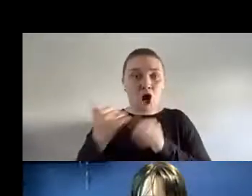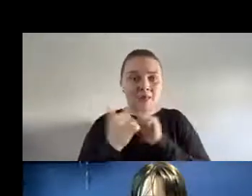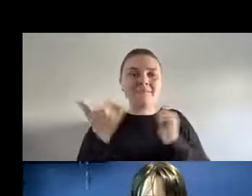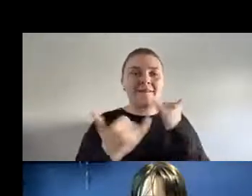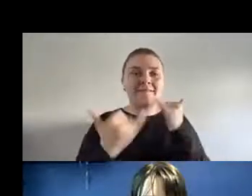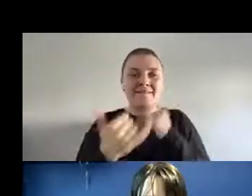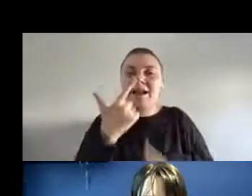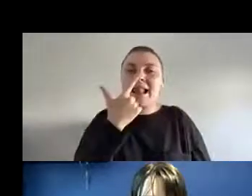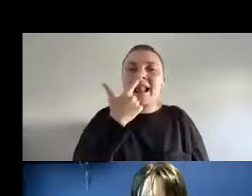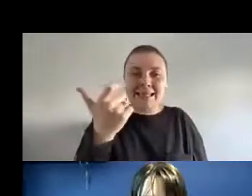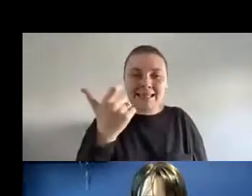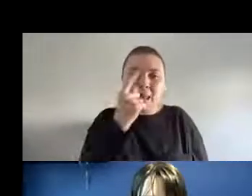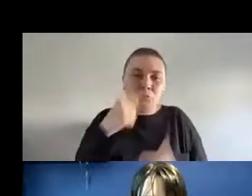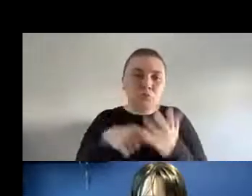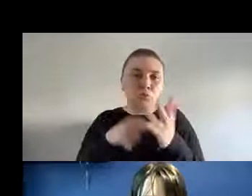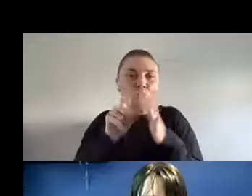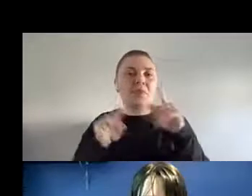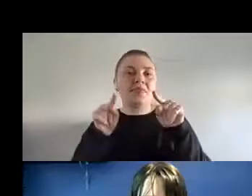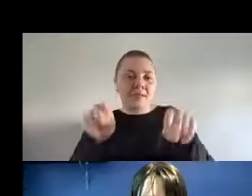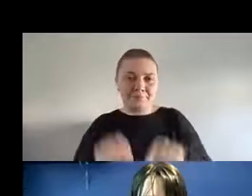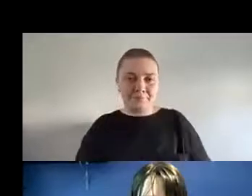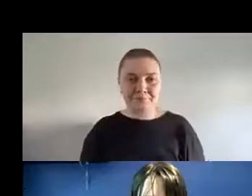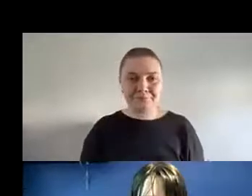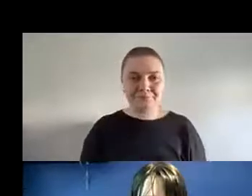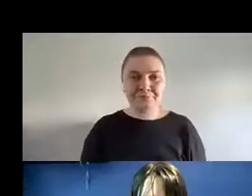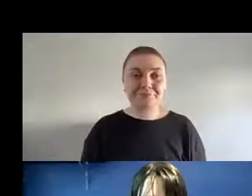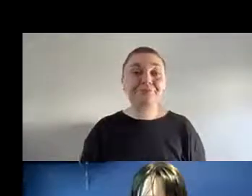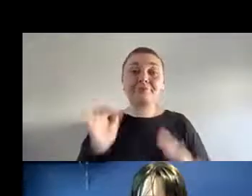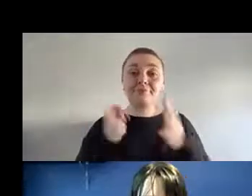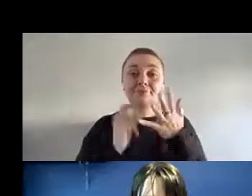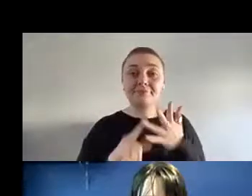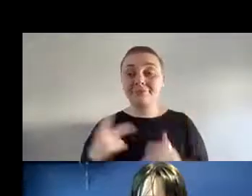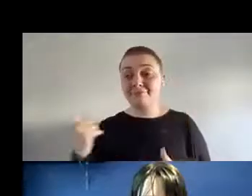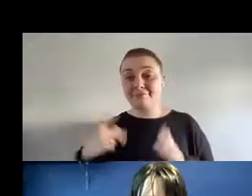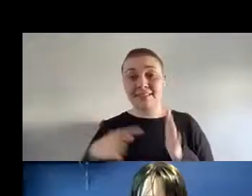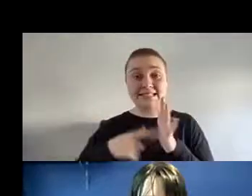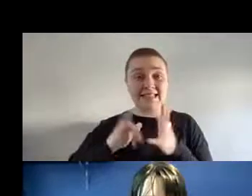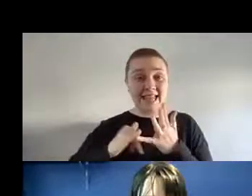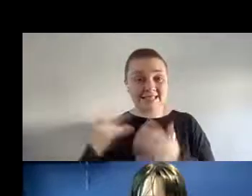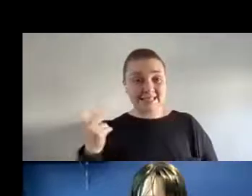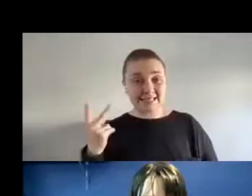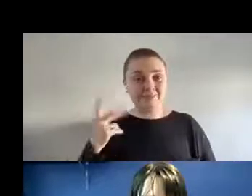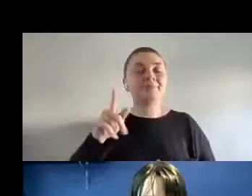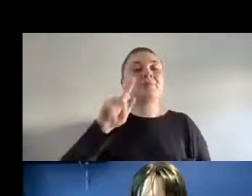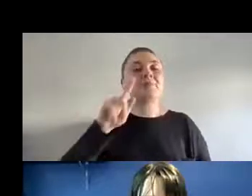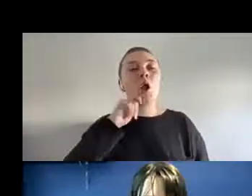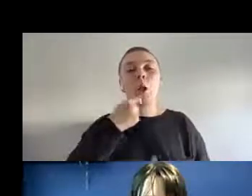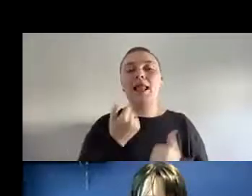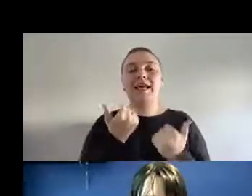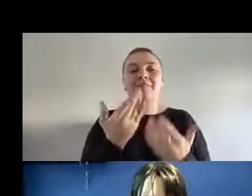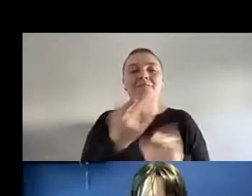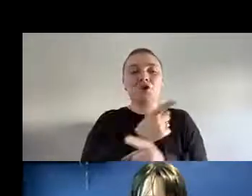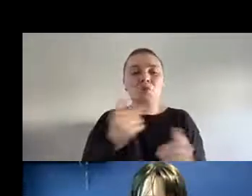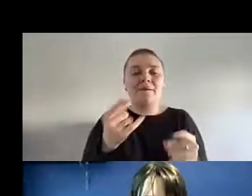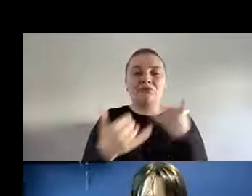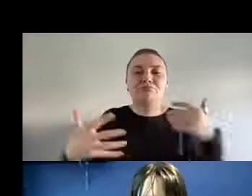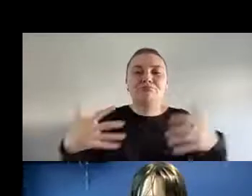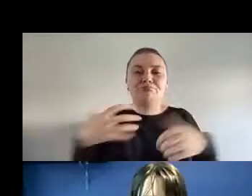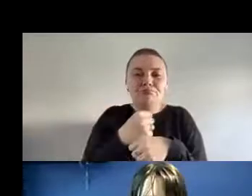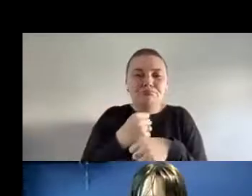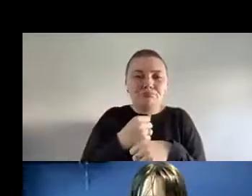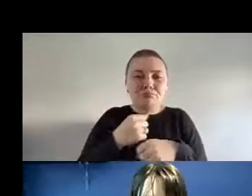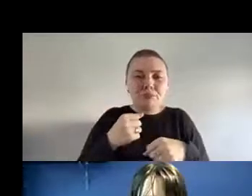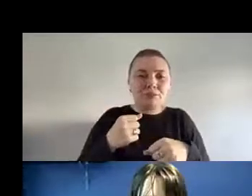be able to do that. So Tess and I are going to give you a brief facilitation of our new